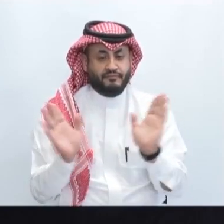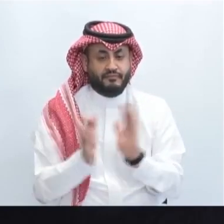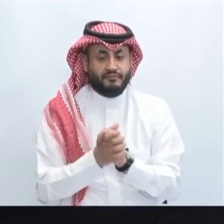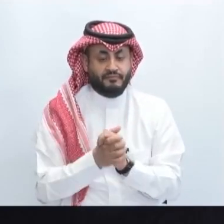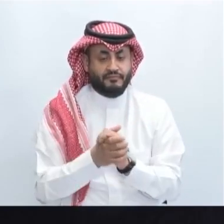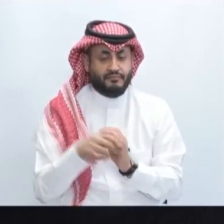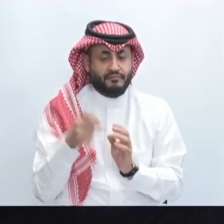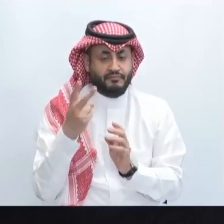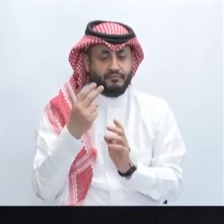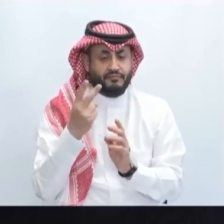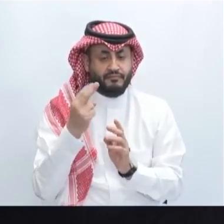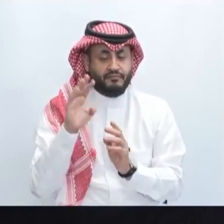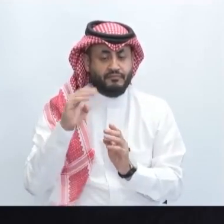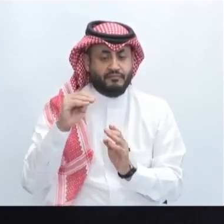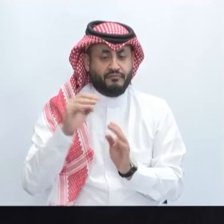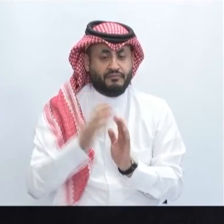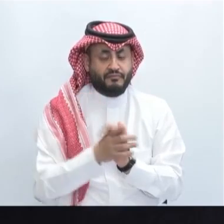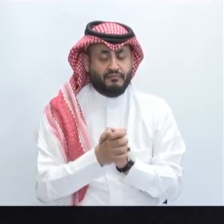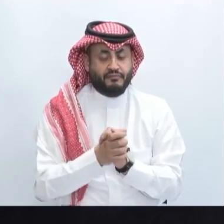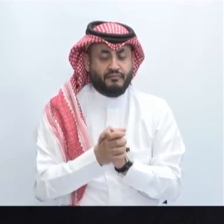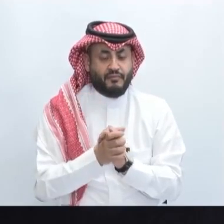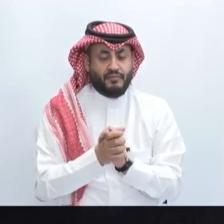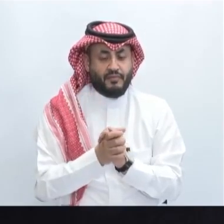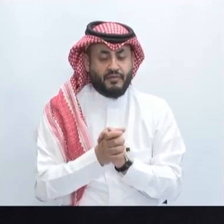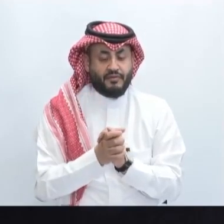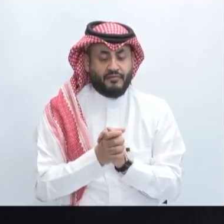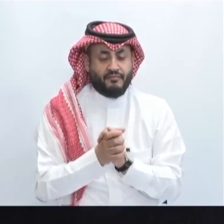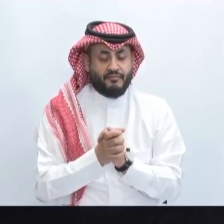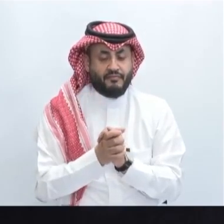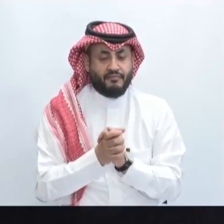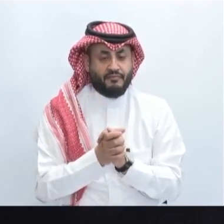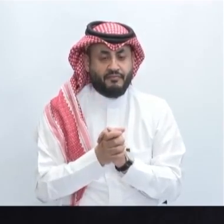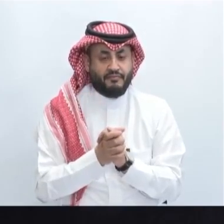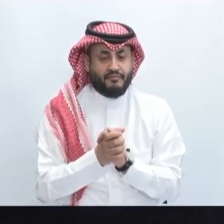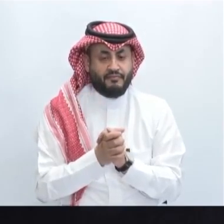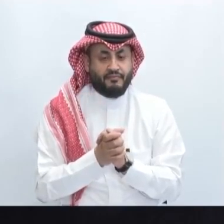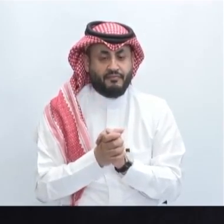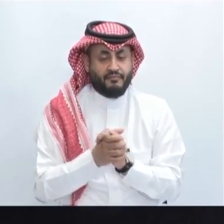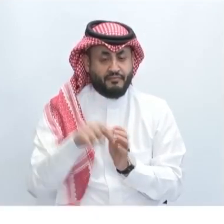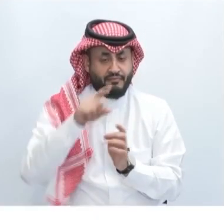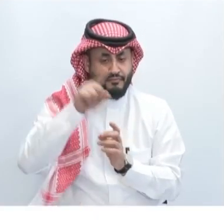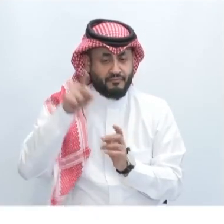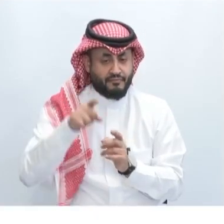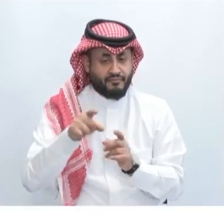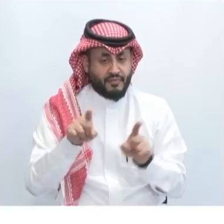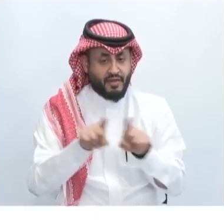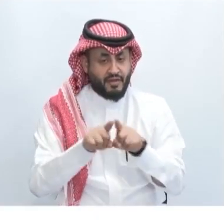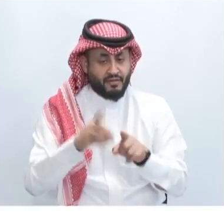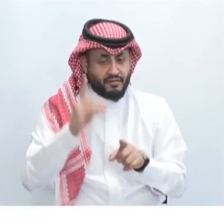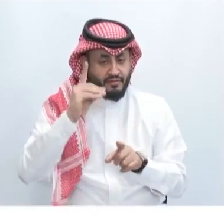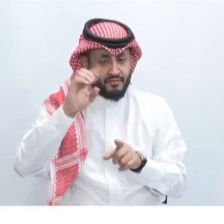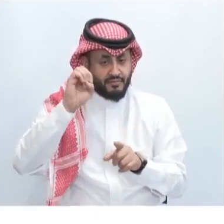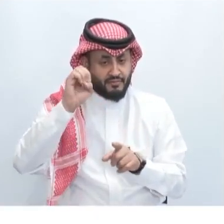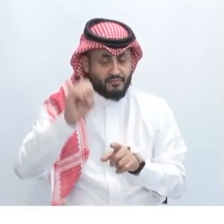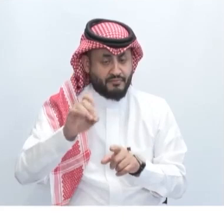are the two possible answers for questions that starts with, do you